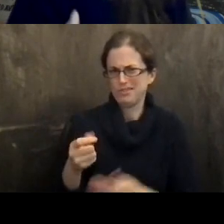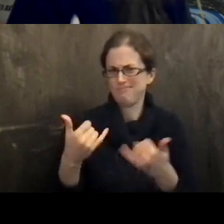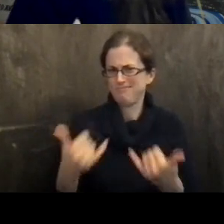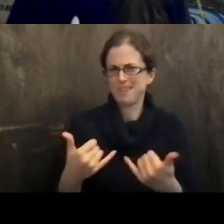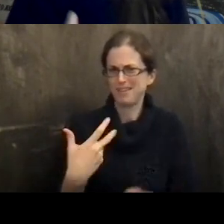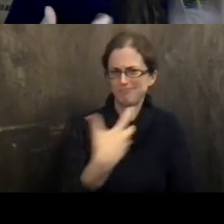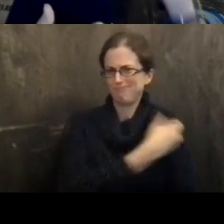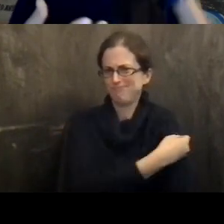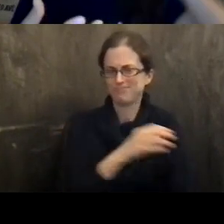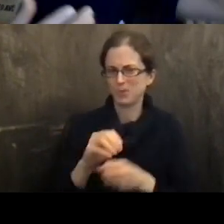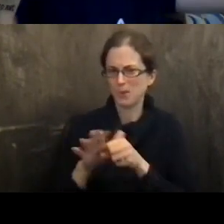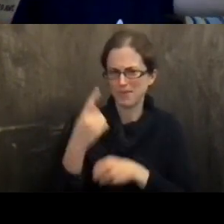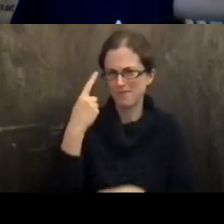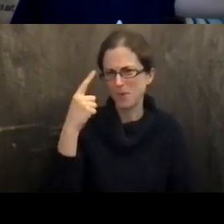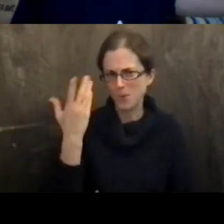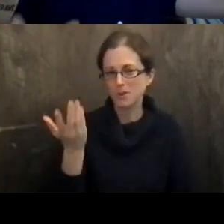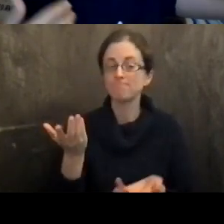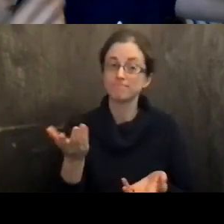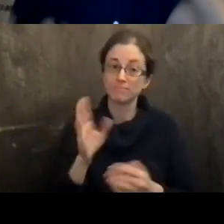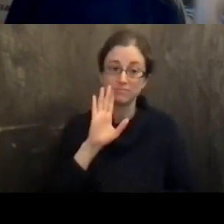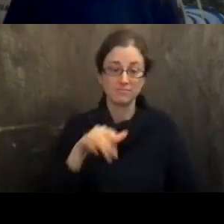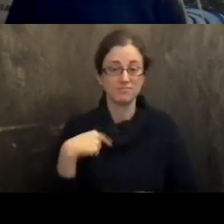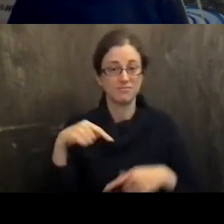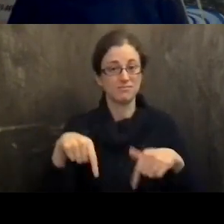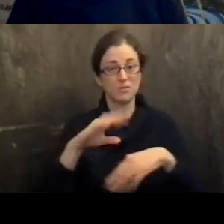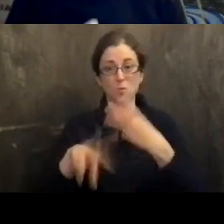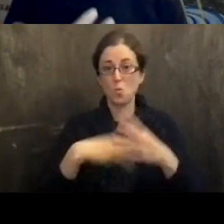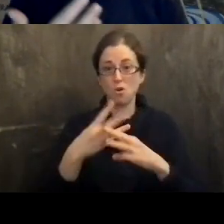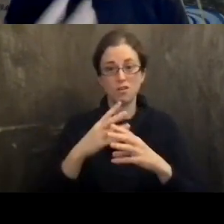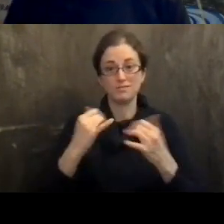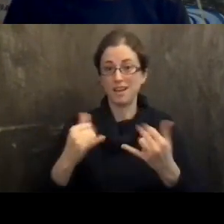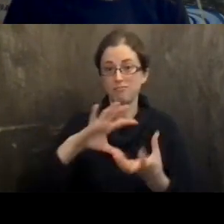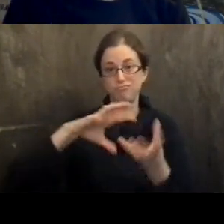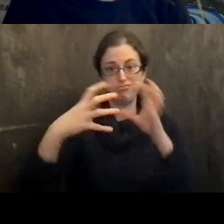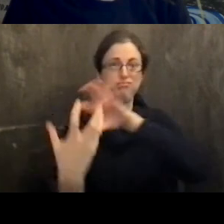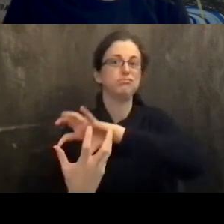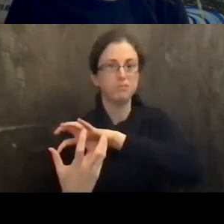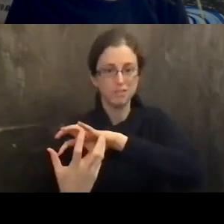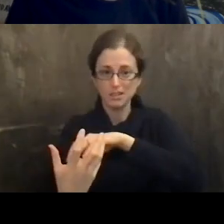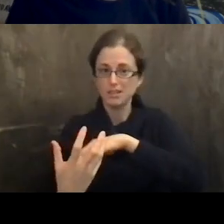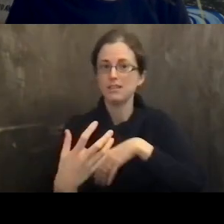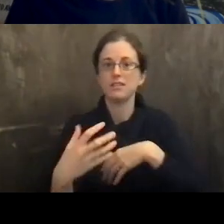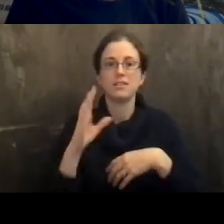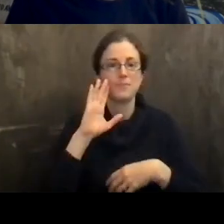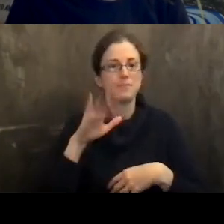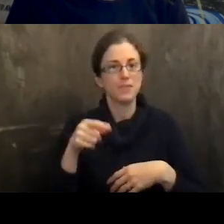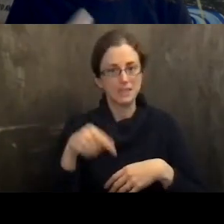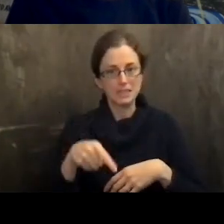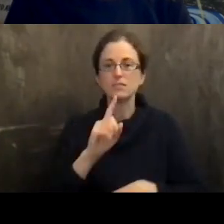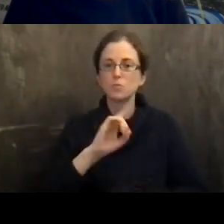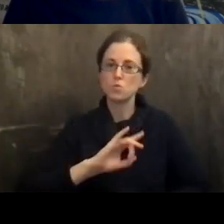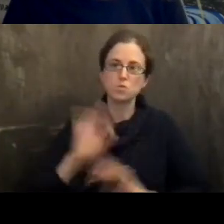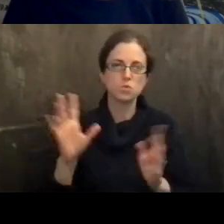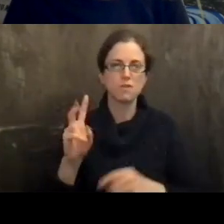vaccinated against COVID will prevent many infections, long-term symptoms, most hospitalizations and death from COVID.